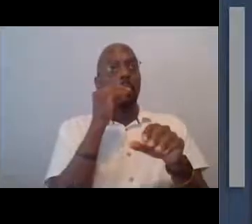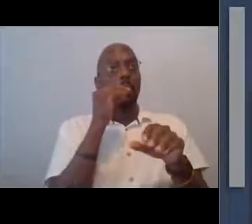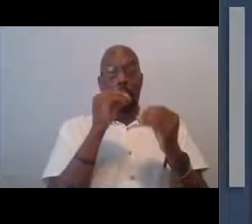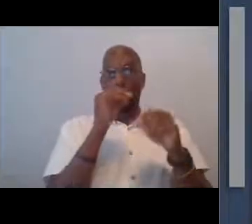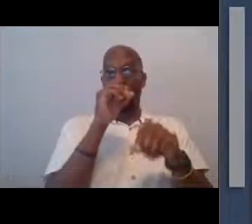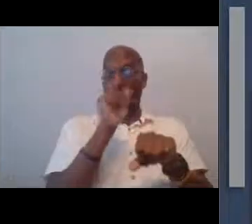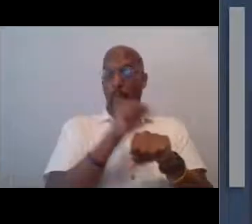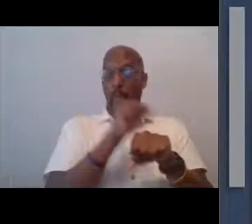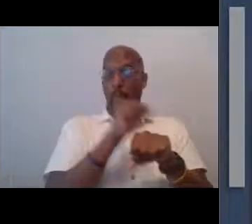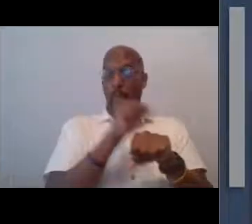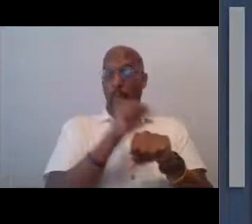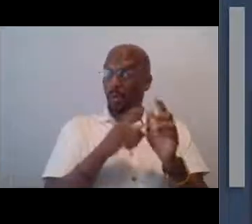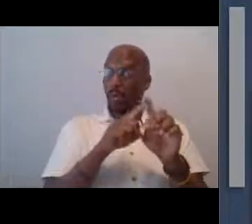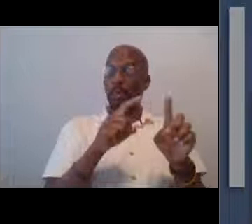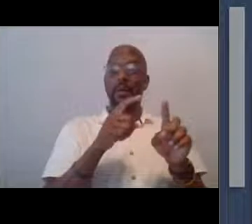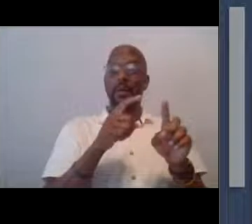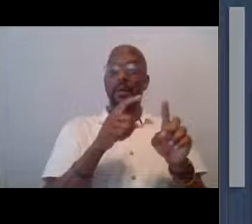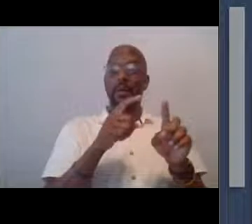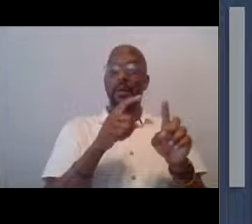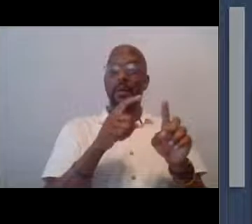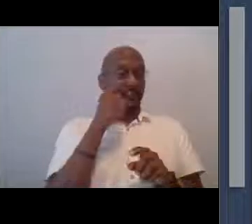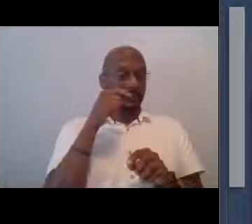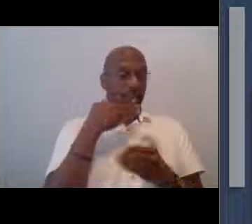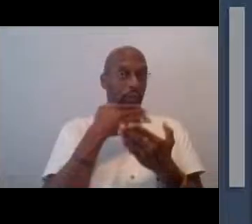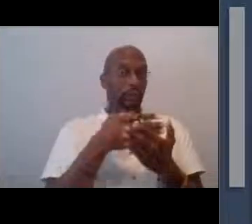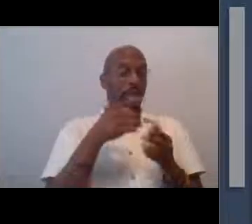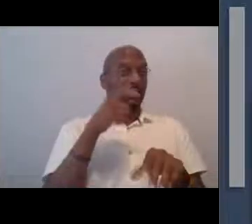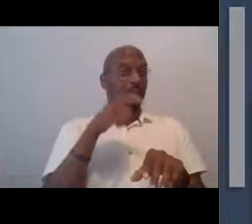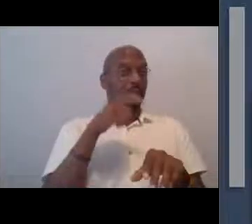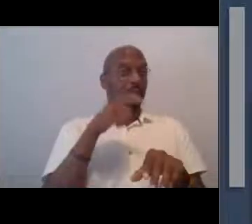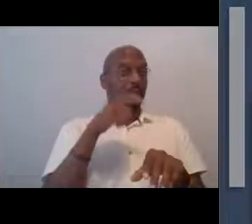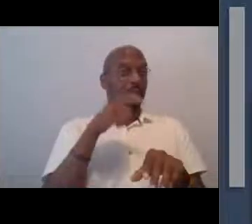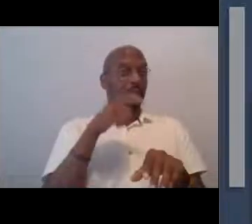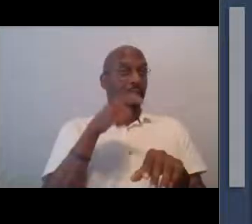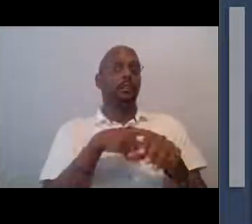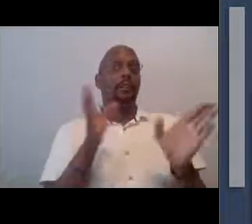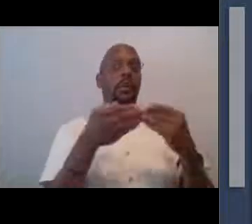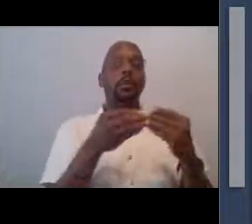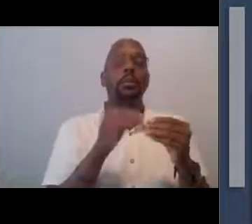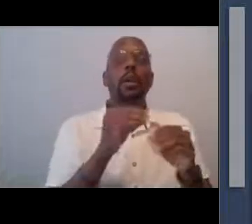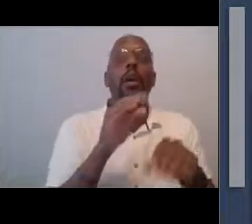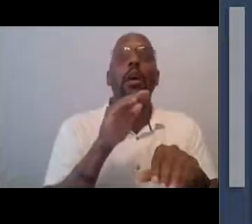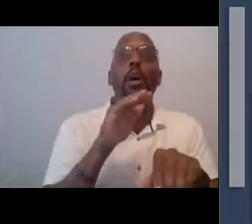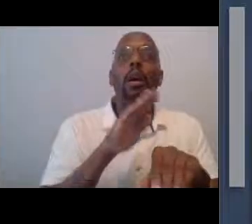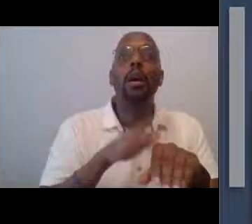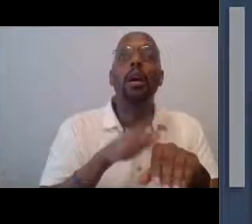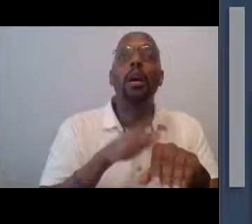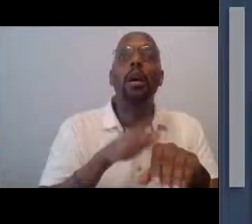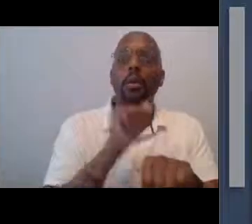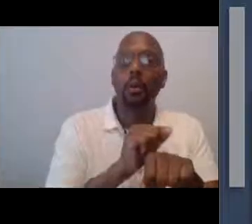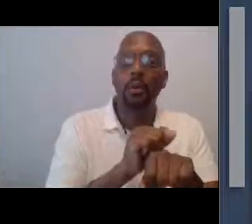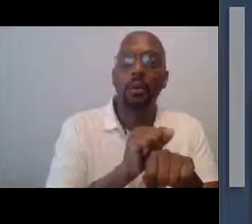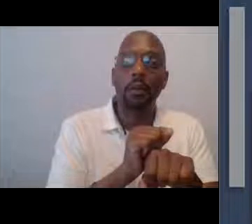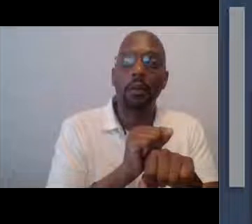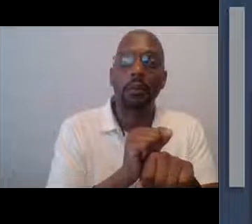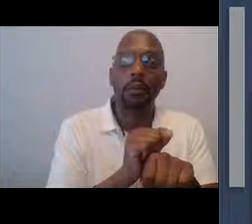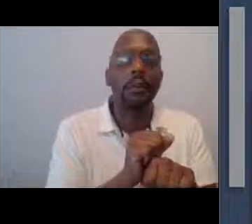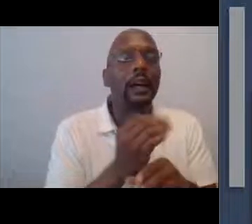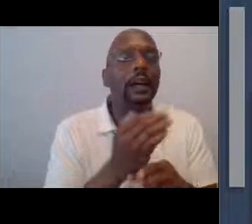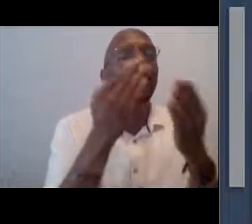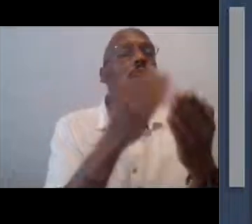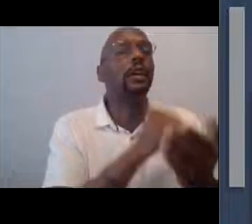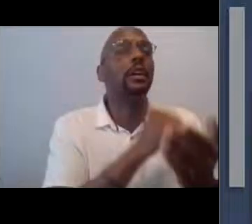worthy time to recommit ourselves to this work. Later in this meeting, I will make a motion to have staff write a statement that will